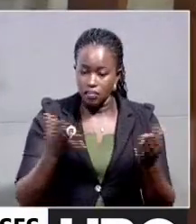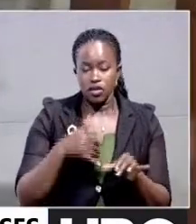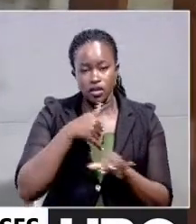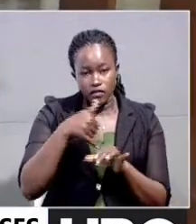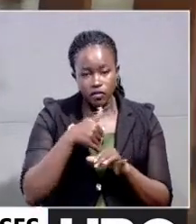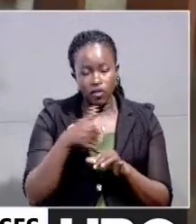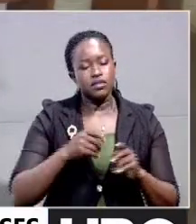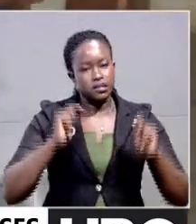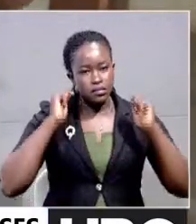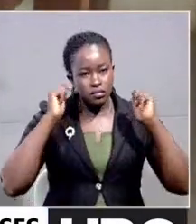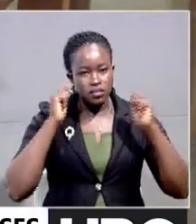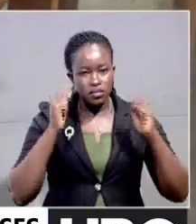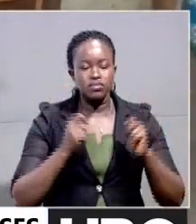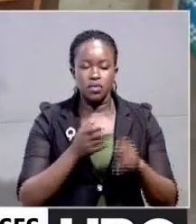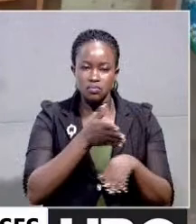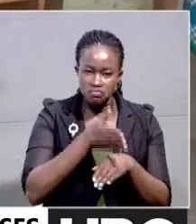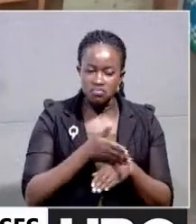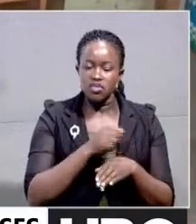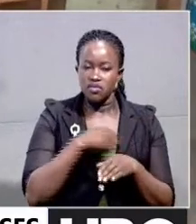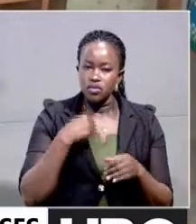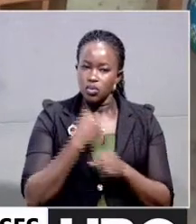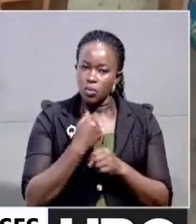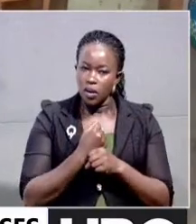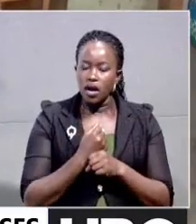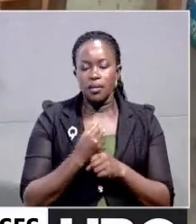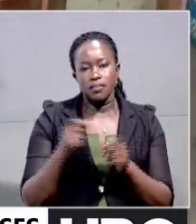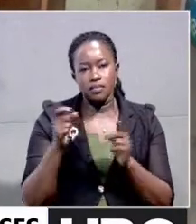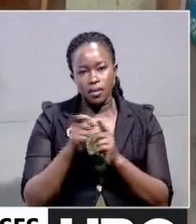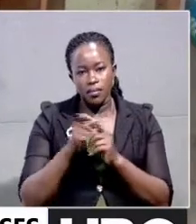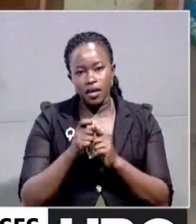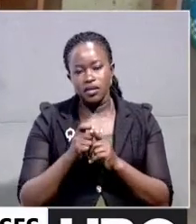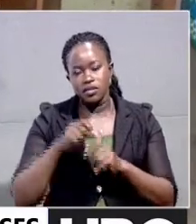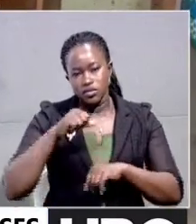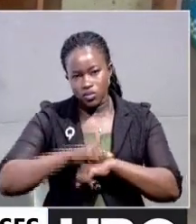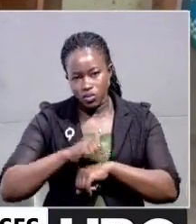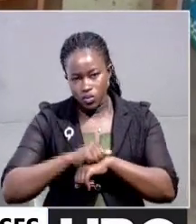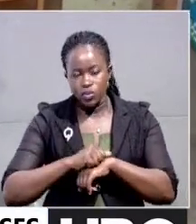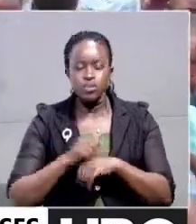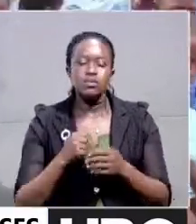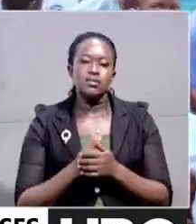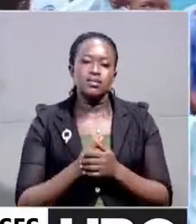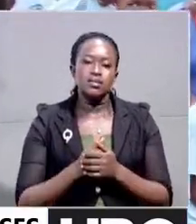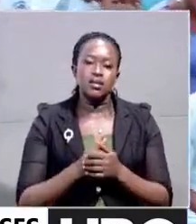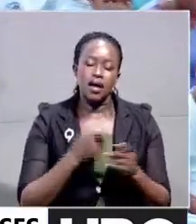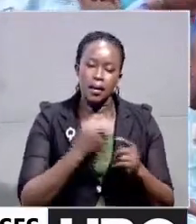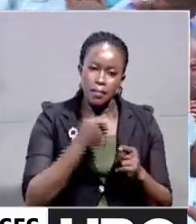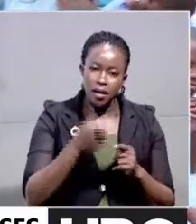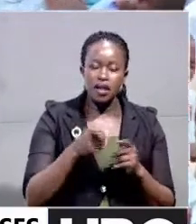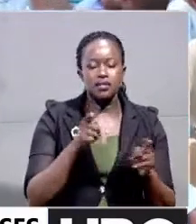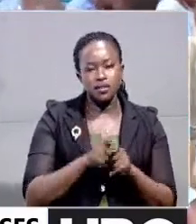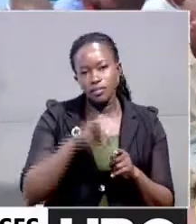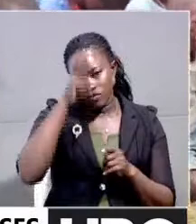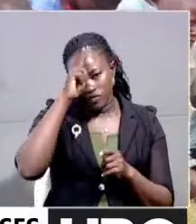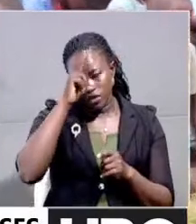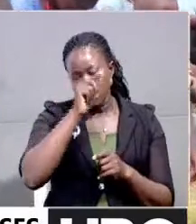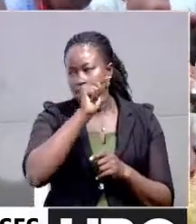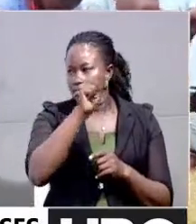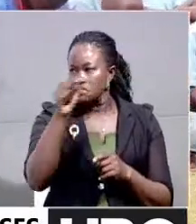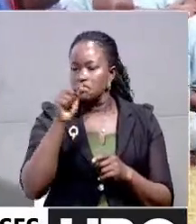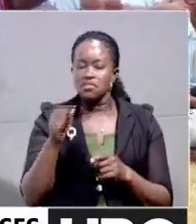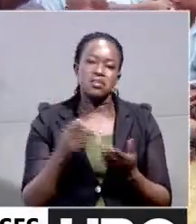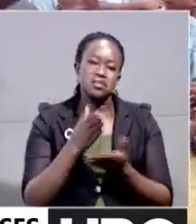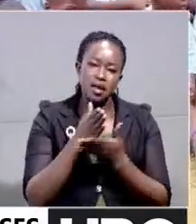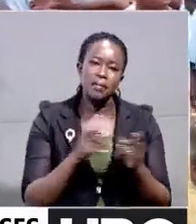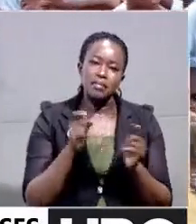industrial action are arts teachers in primary schools in Kampala and some upcountry schools. Dennis Igor for